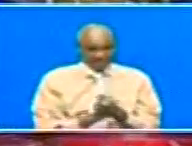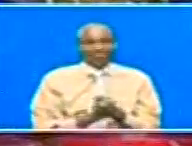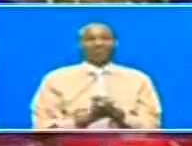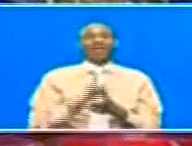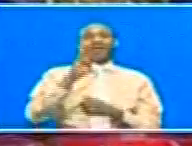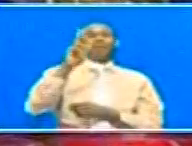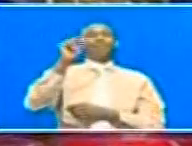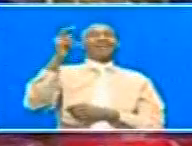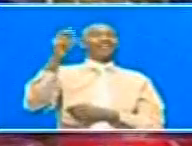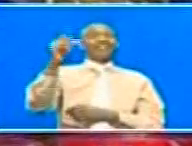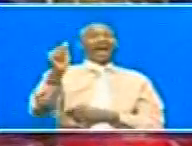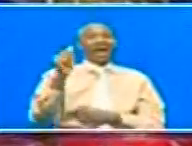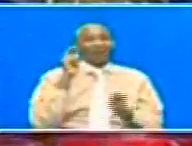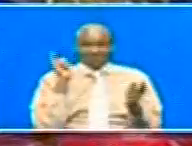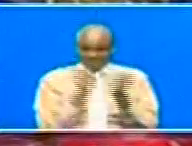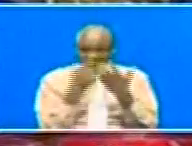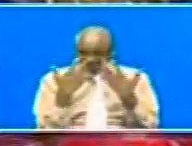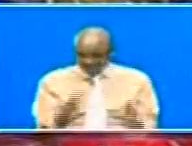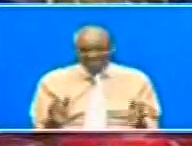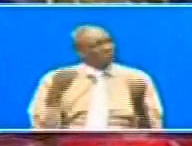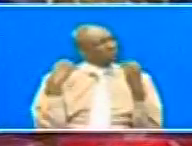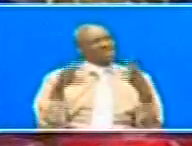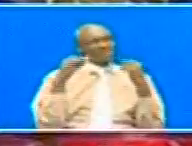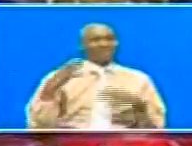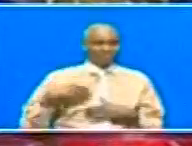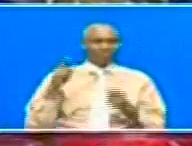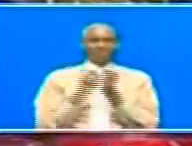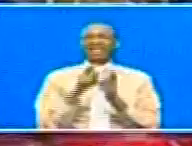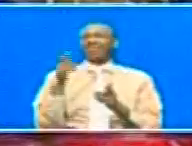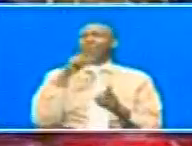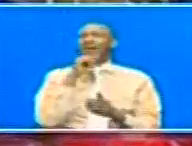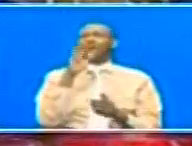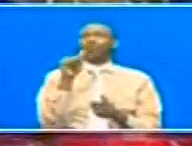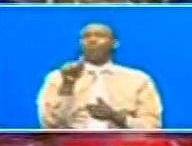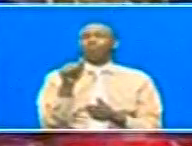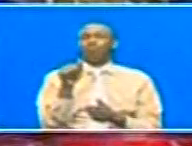Fassi. Oh. I met... who else? I've met the girl from...